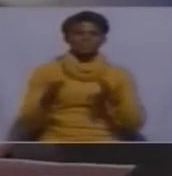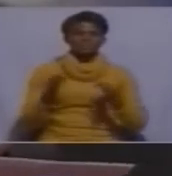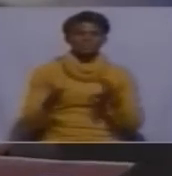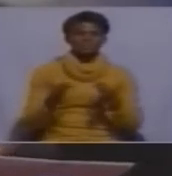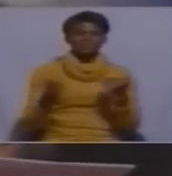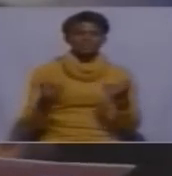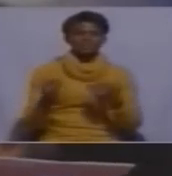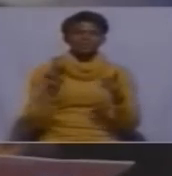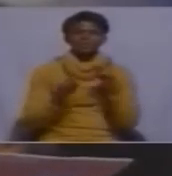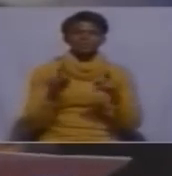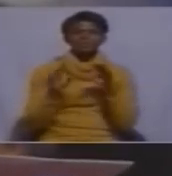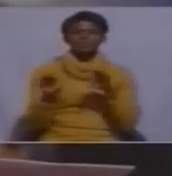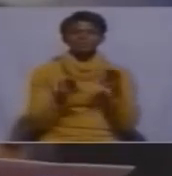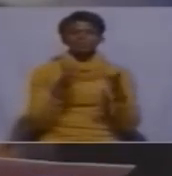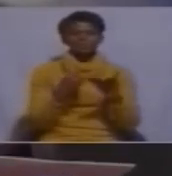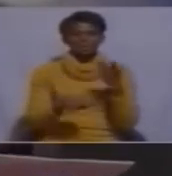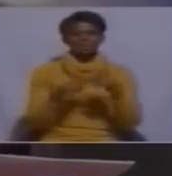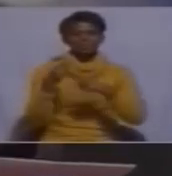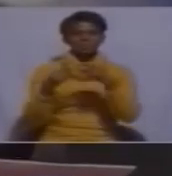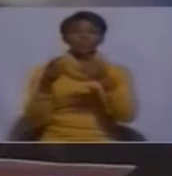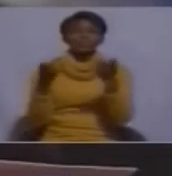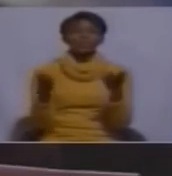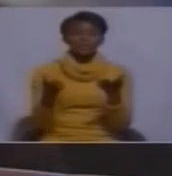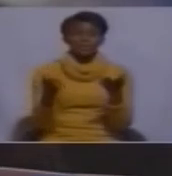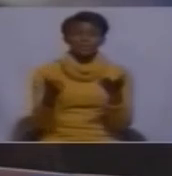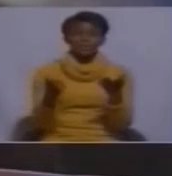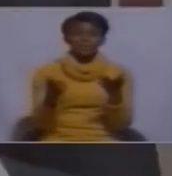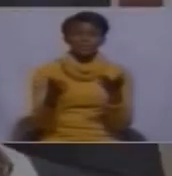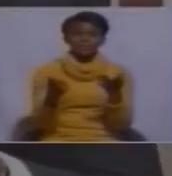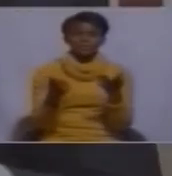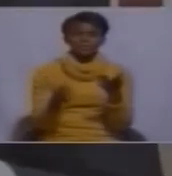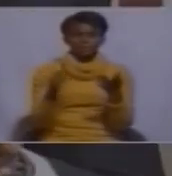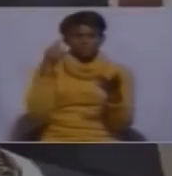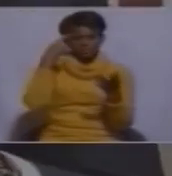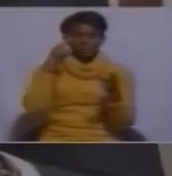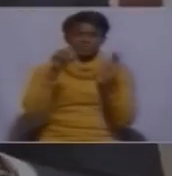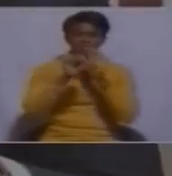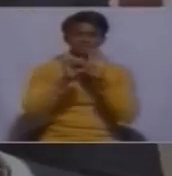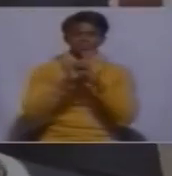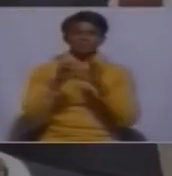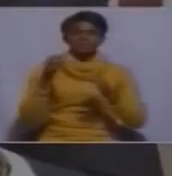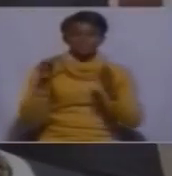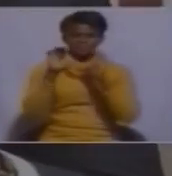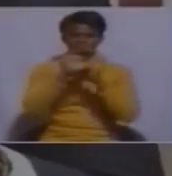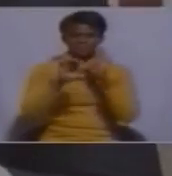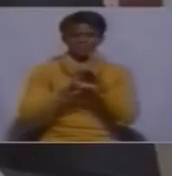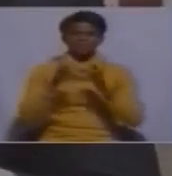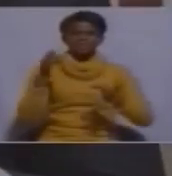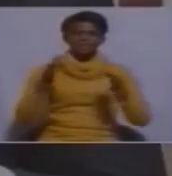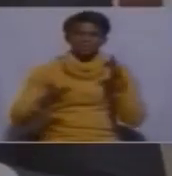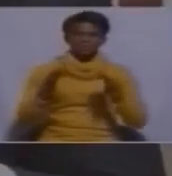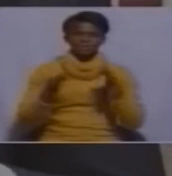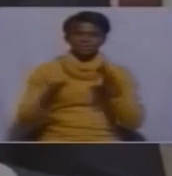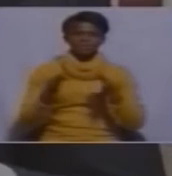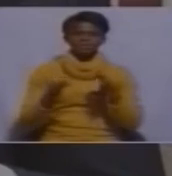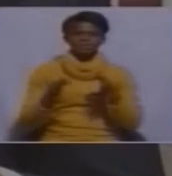So what do people do? Where do they go? Because so, for instance, the courts, the Constitutional Court is maybe the hallmark of this